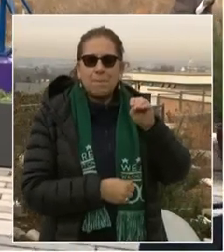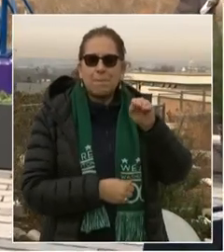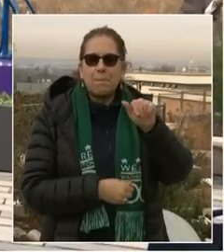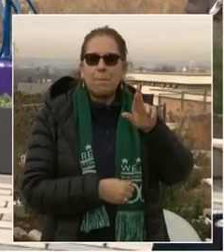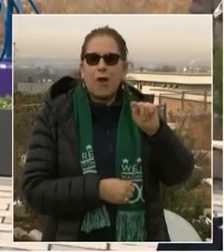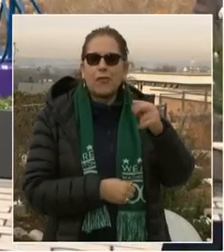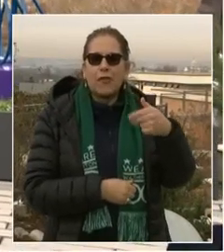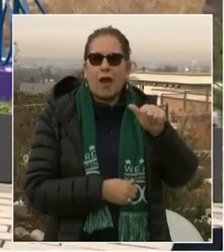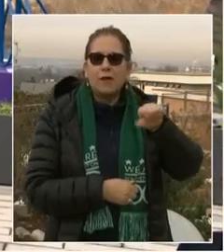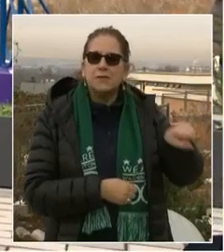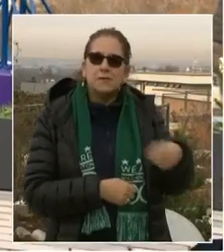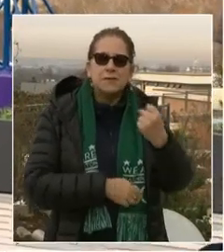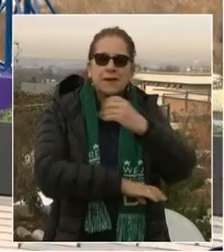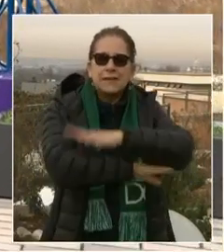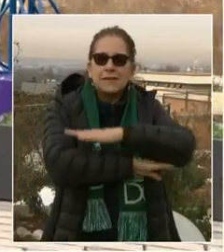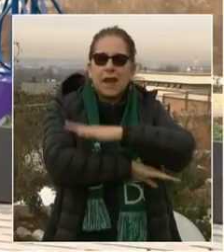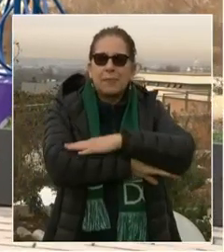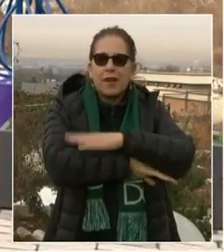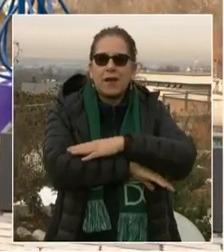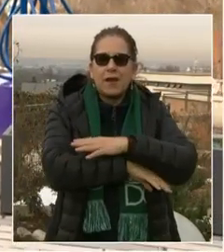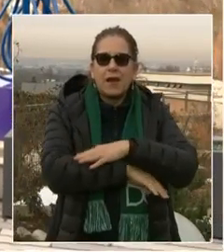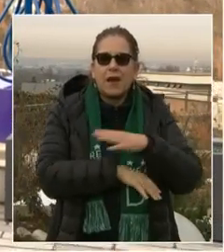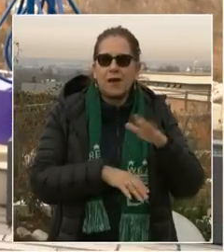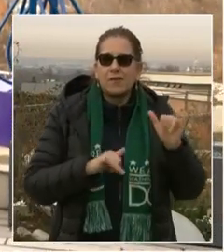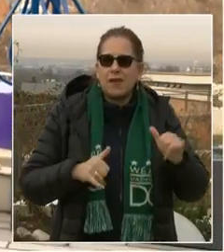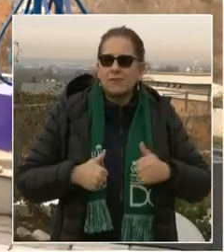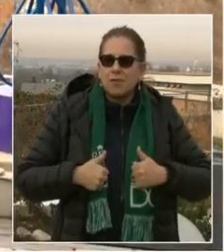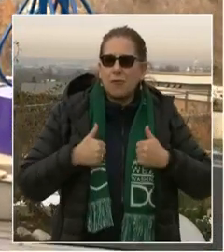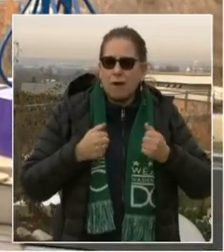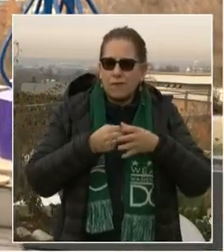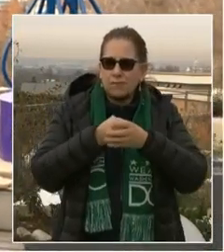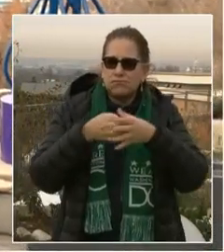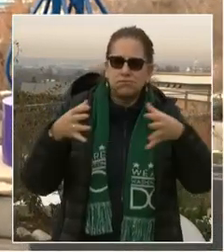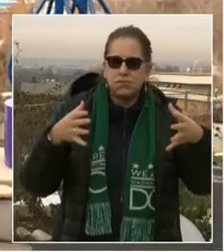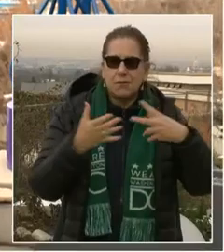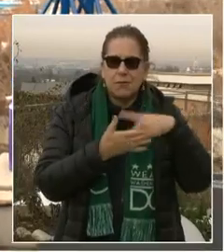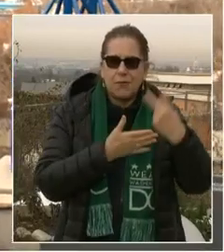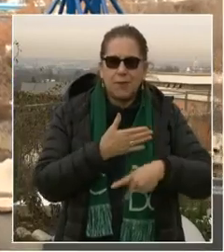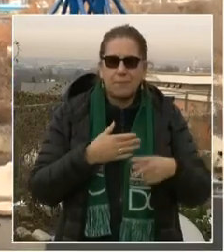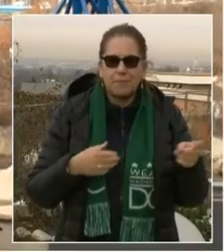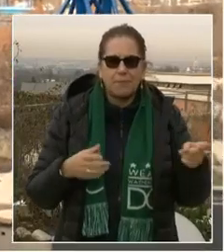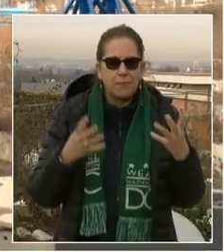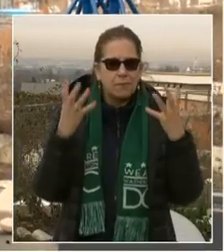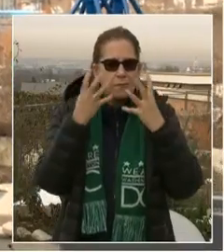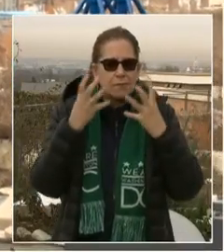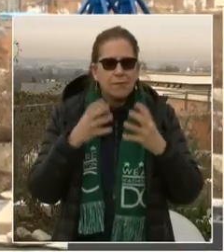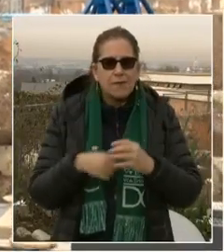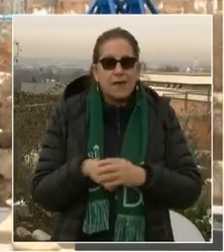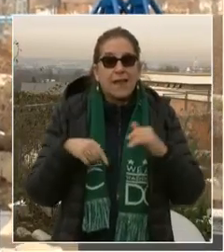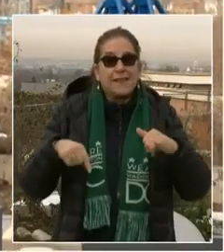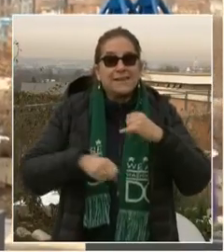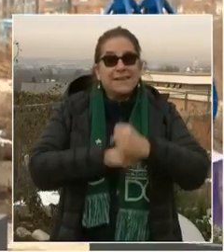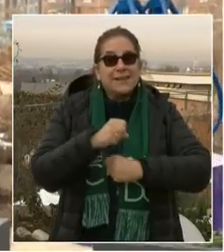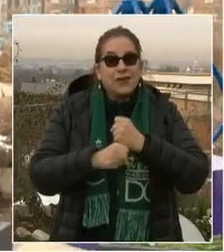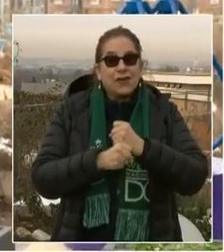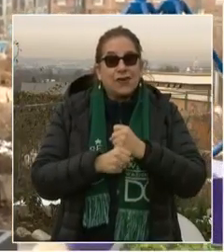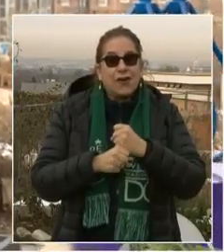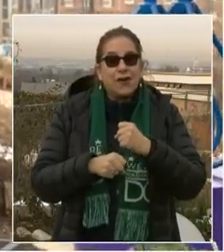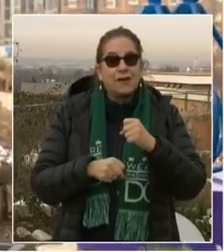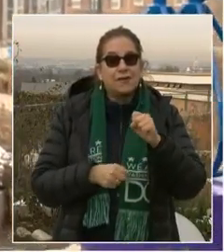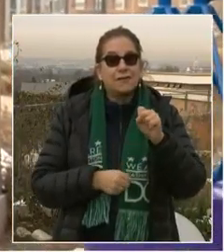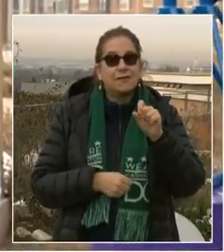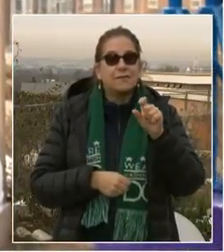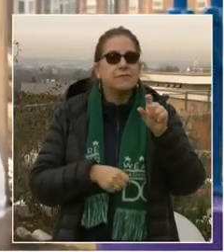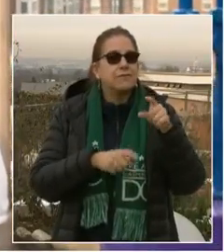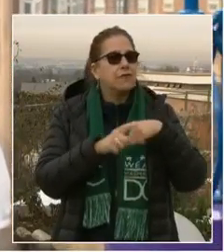March 22nd, 2020 was one of the greatest days of my life. I was 5 months pregnant with my 3rd